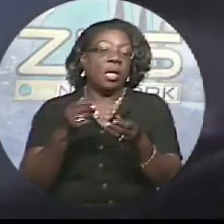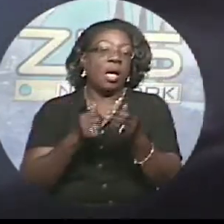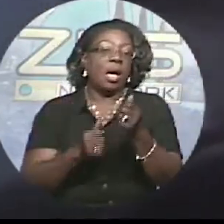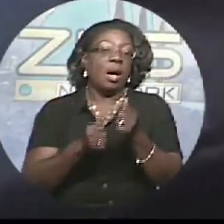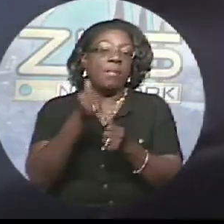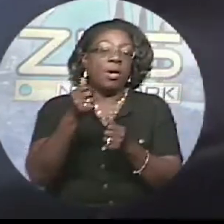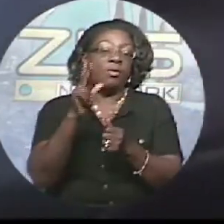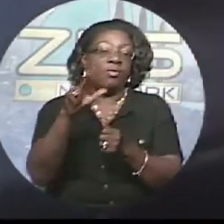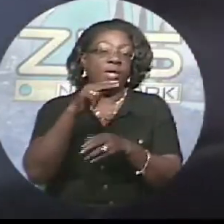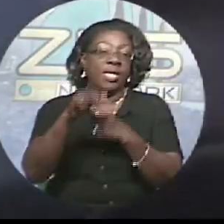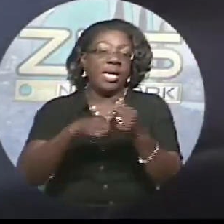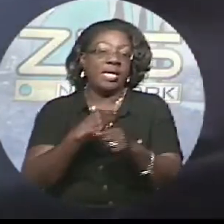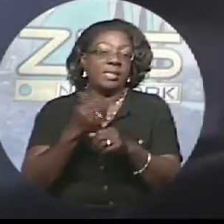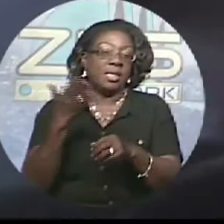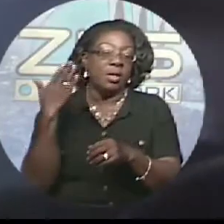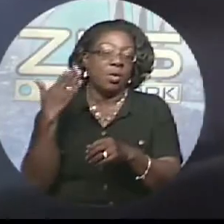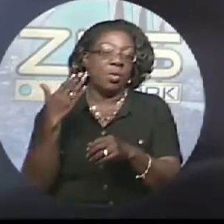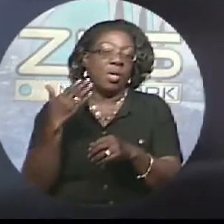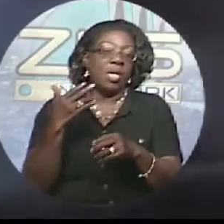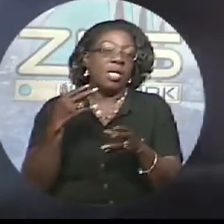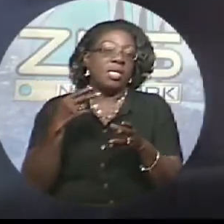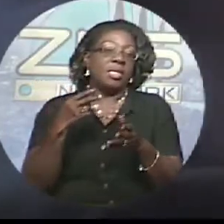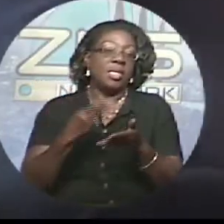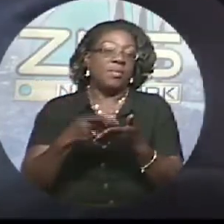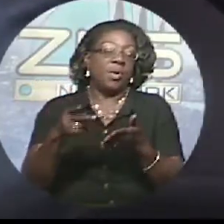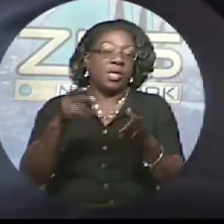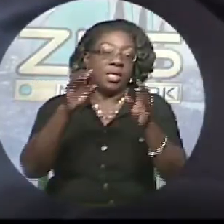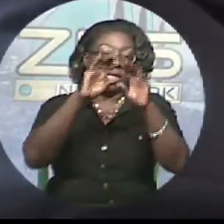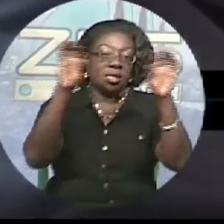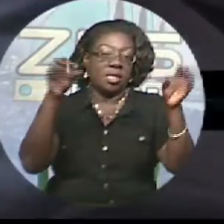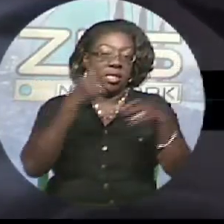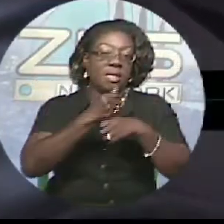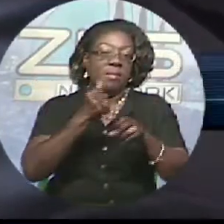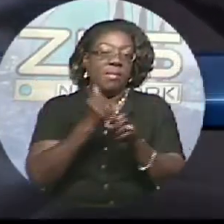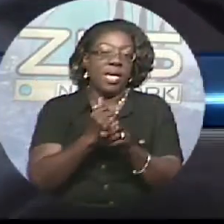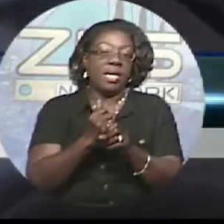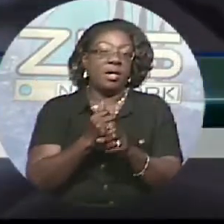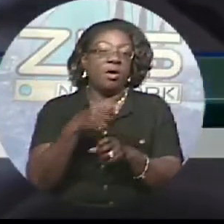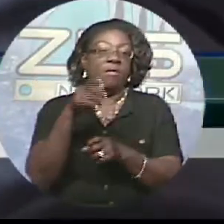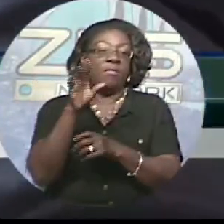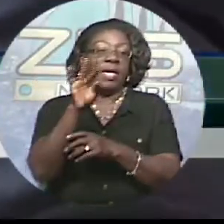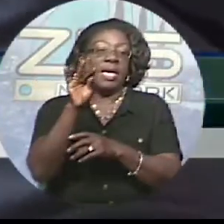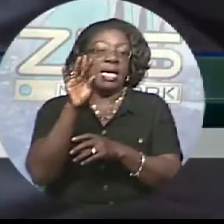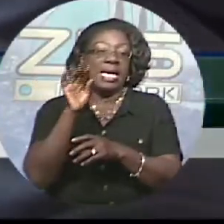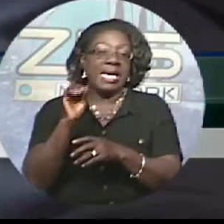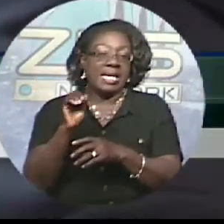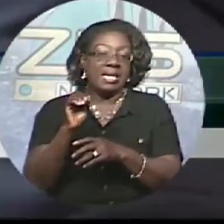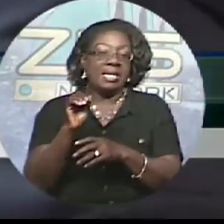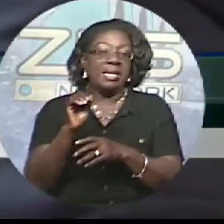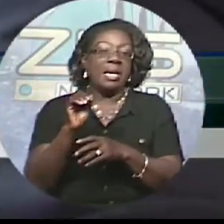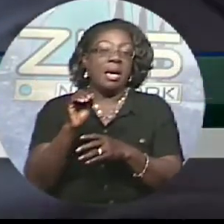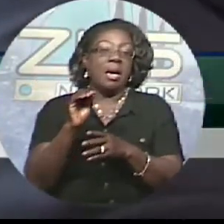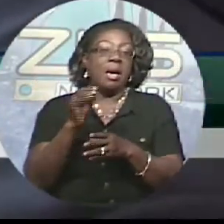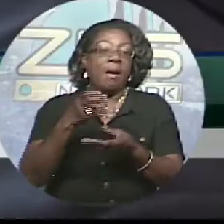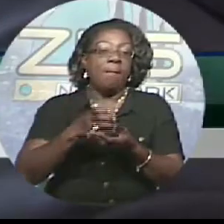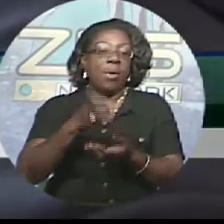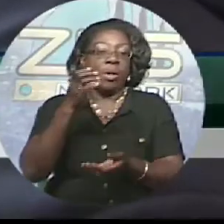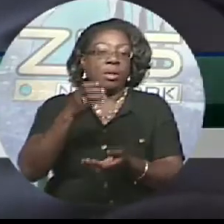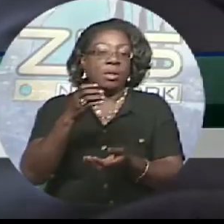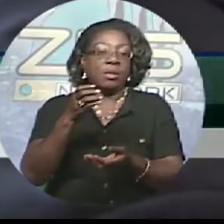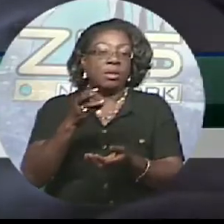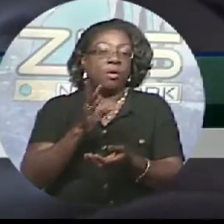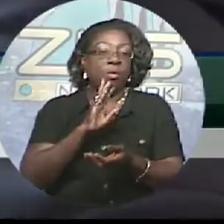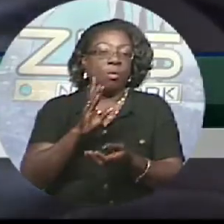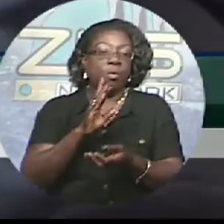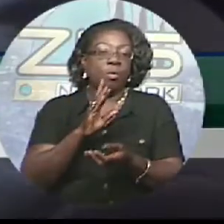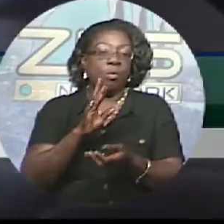model was available and we purchased it. It's made of 80 bottles of water that were recycled into